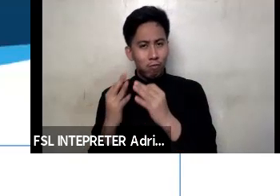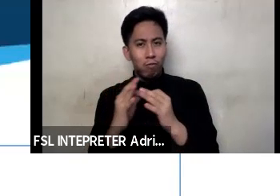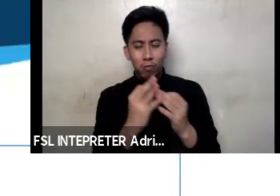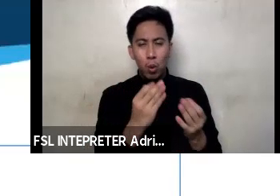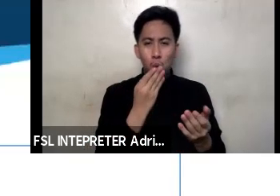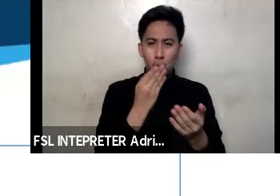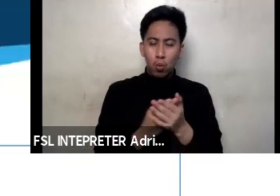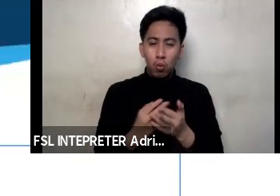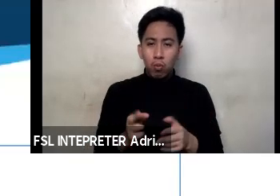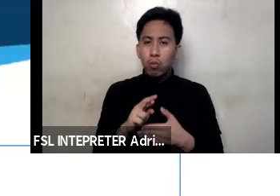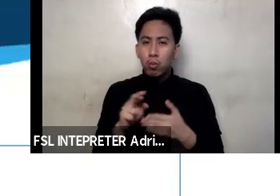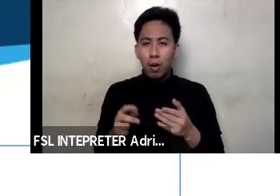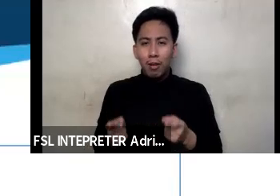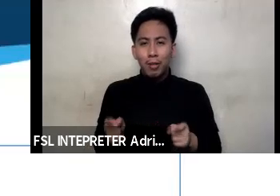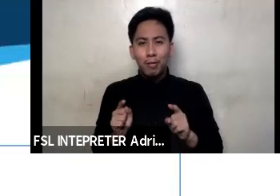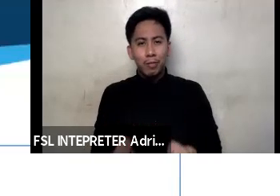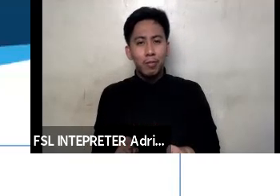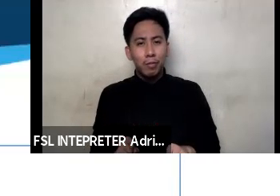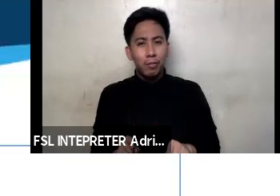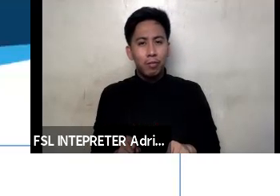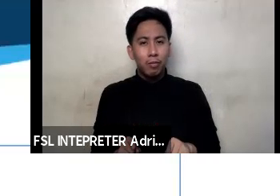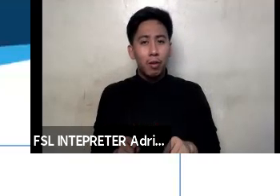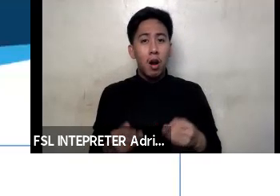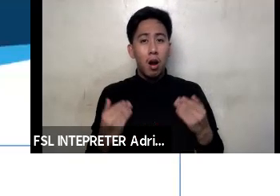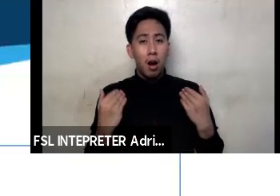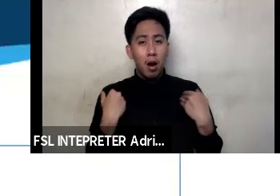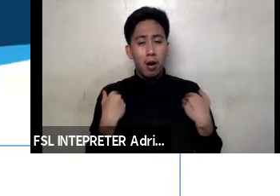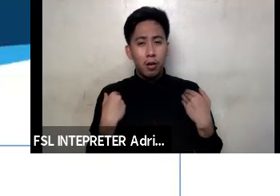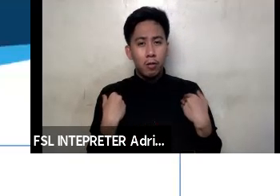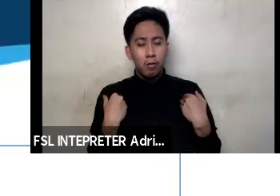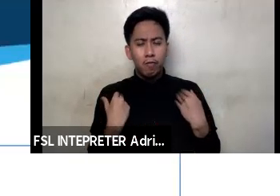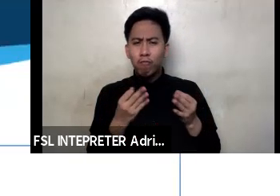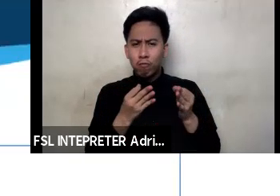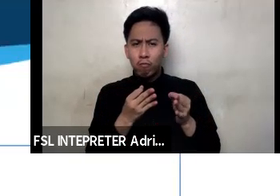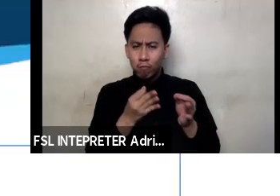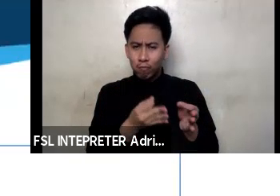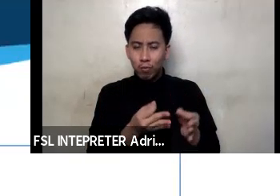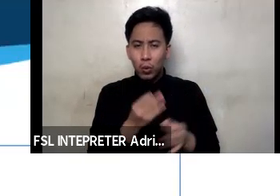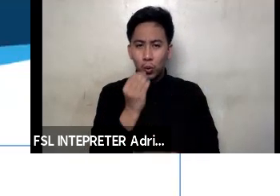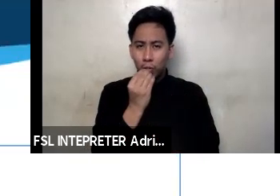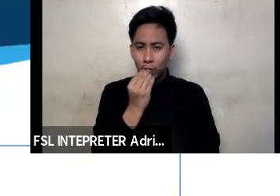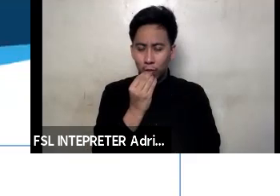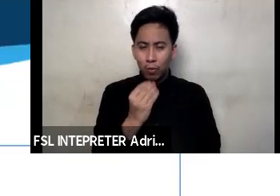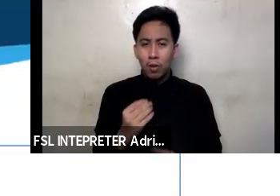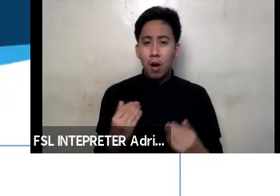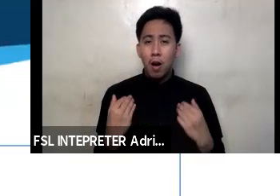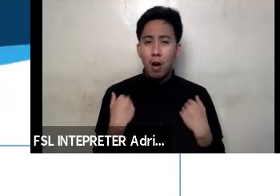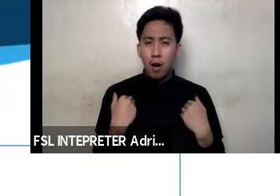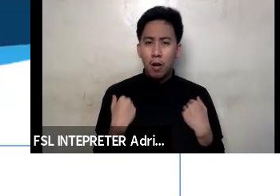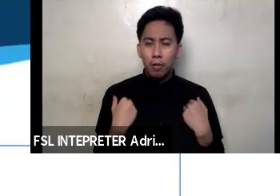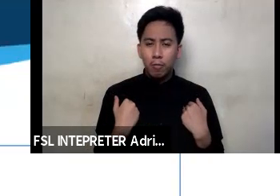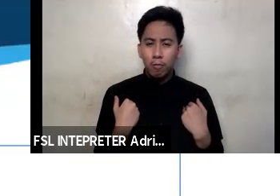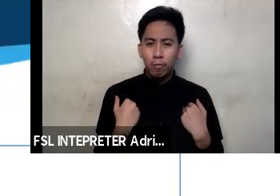The tendency is they will be food poor. They will lack the